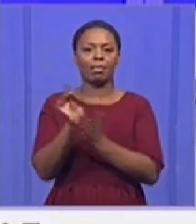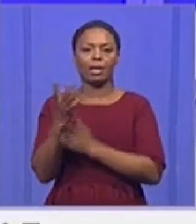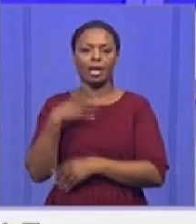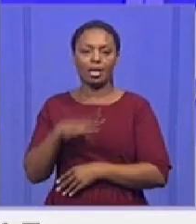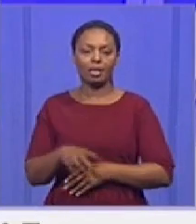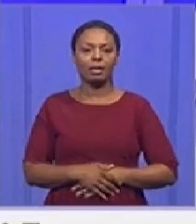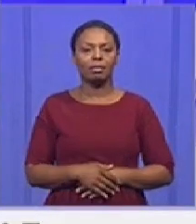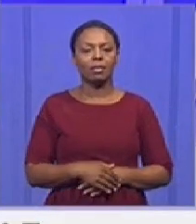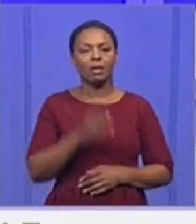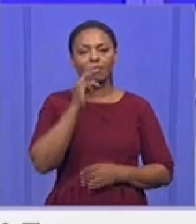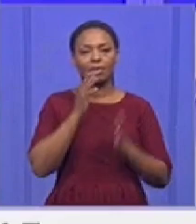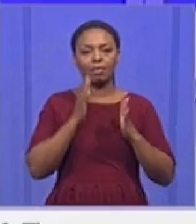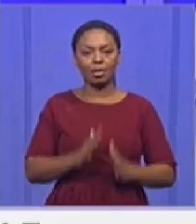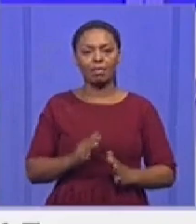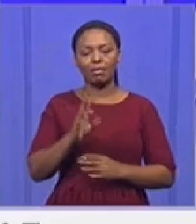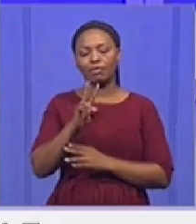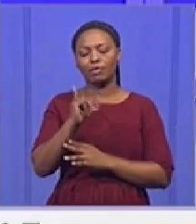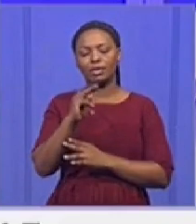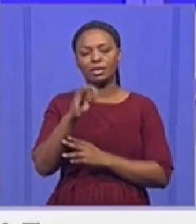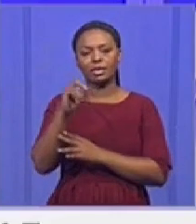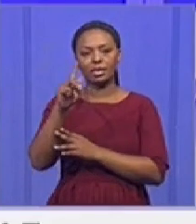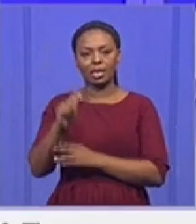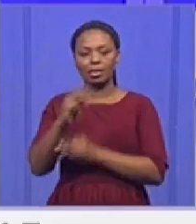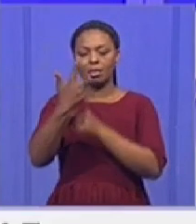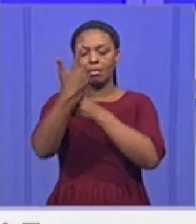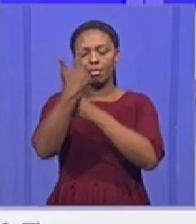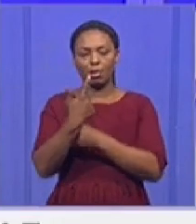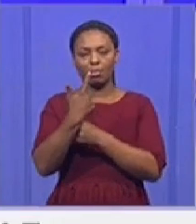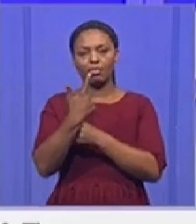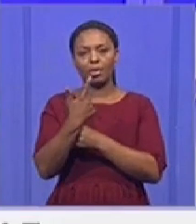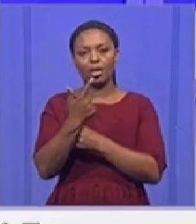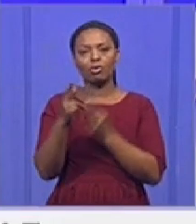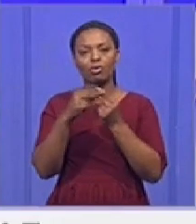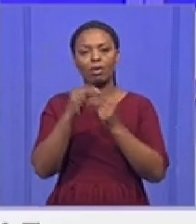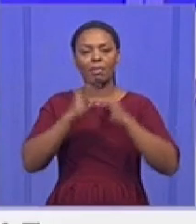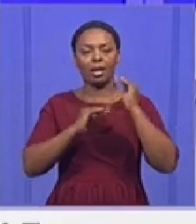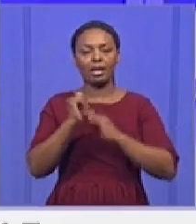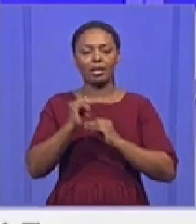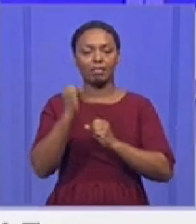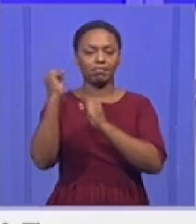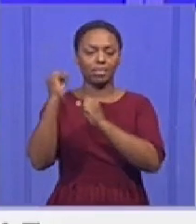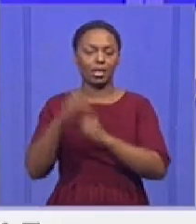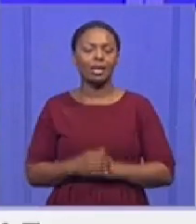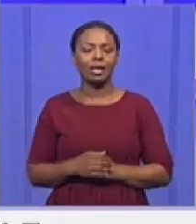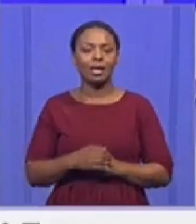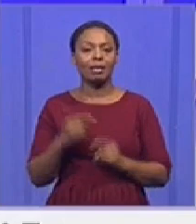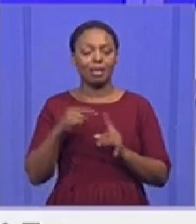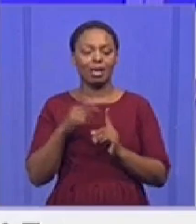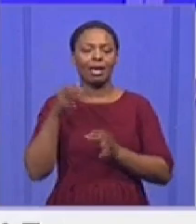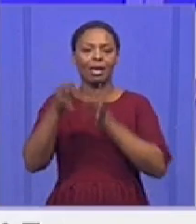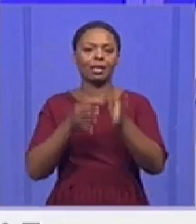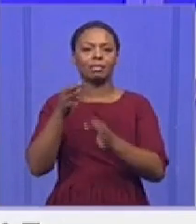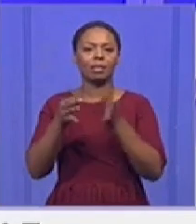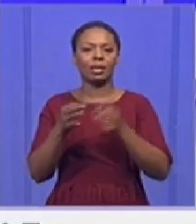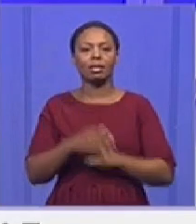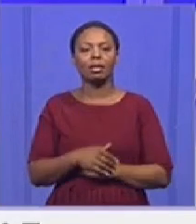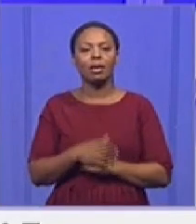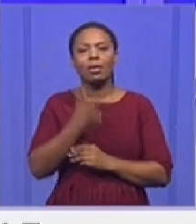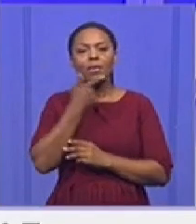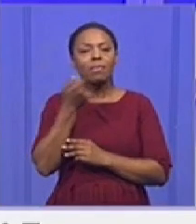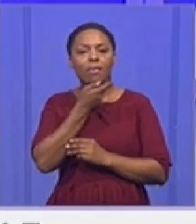sa moporesidente Vincent Magwenya yo a neng a bua le babegadikgang kwa Union Buildings. Kopano eno e tla diura di le mmalwa